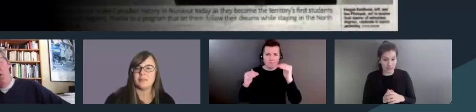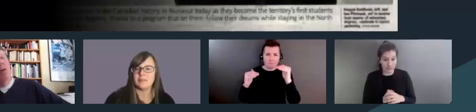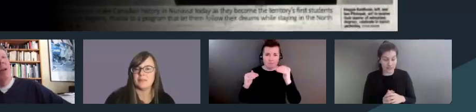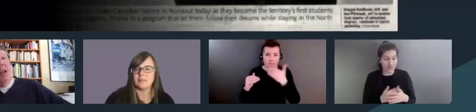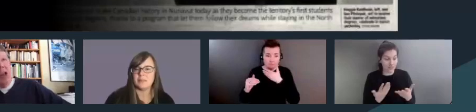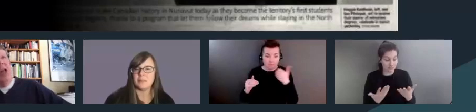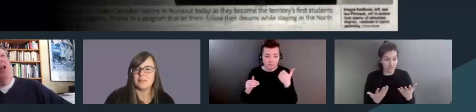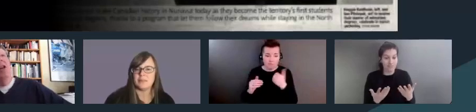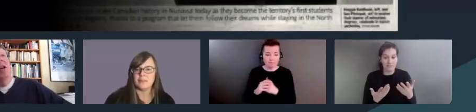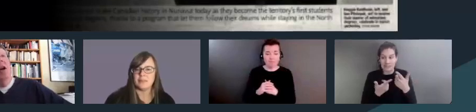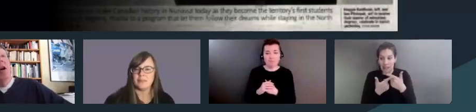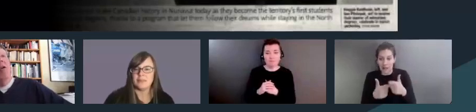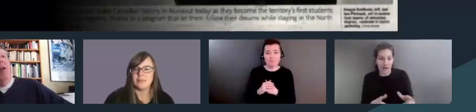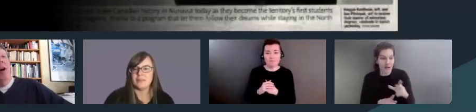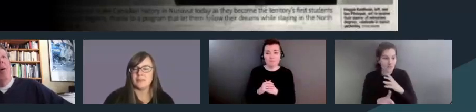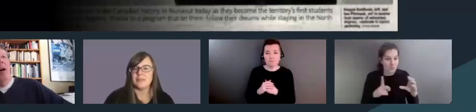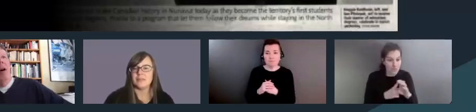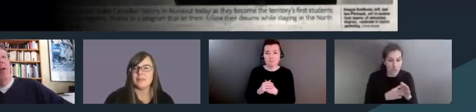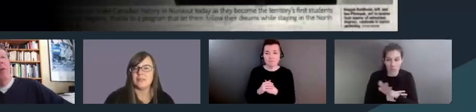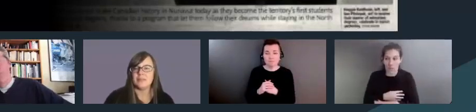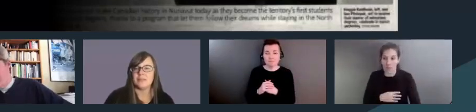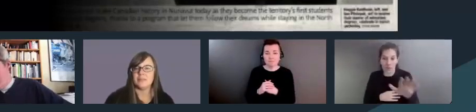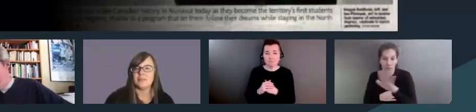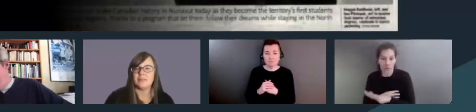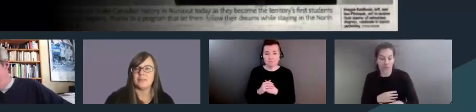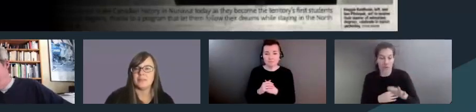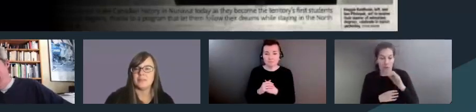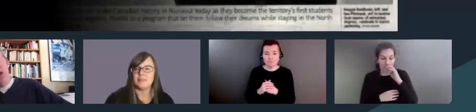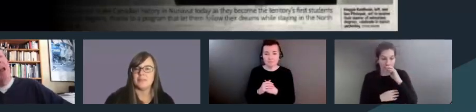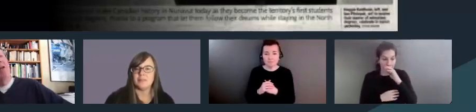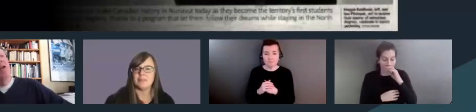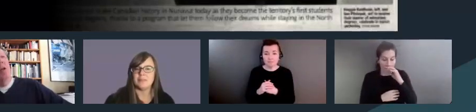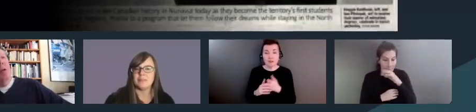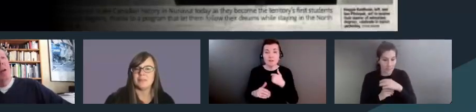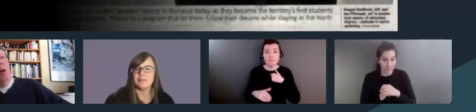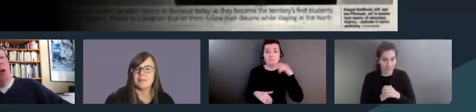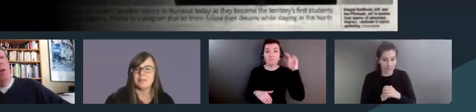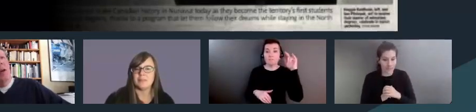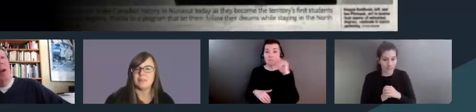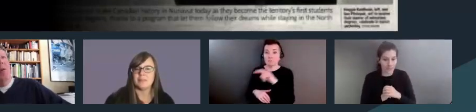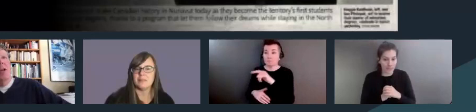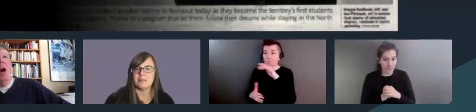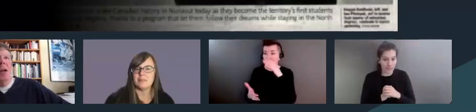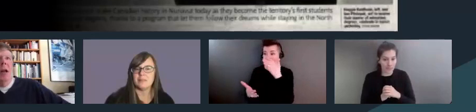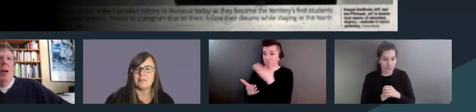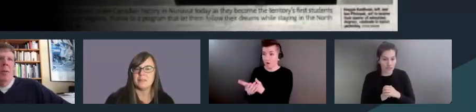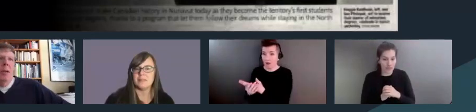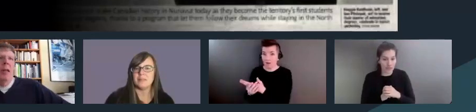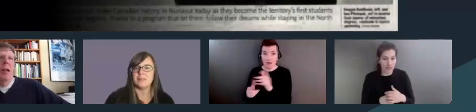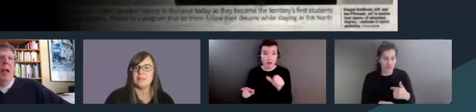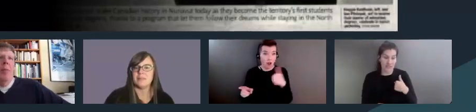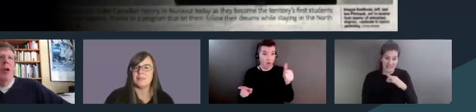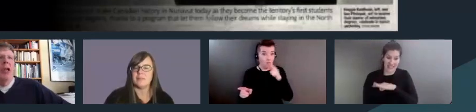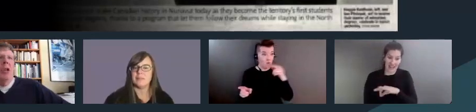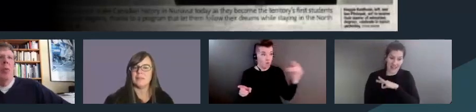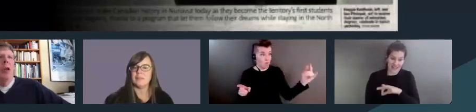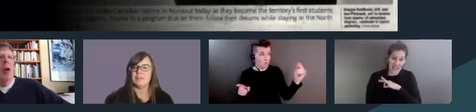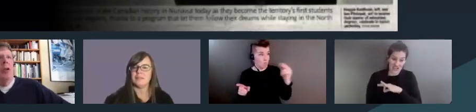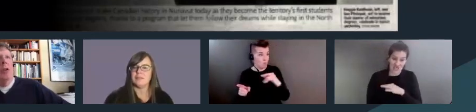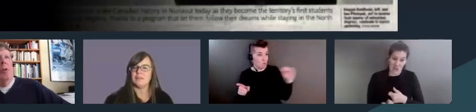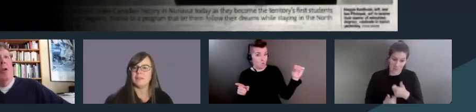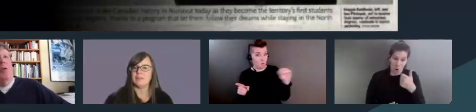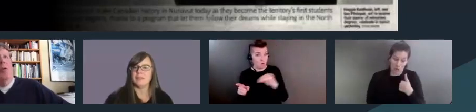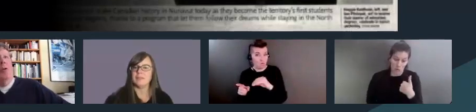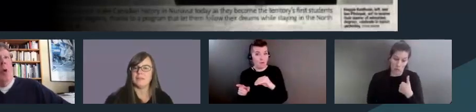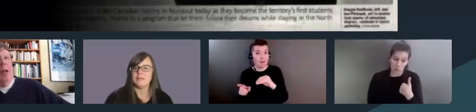initial initiation for educators new to the North. It was taught in collaboration